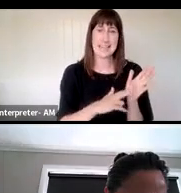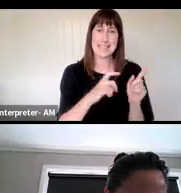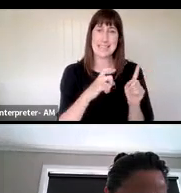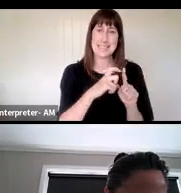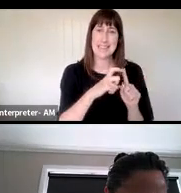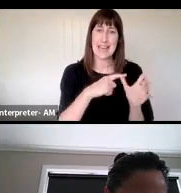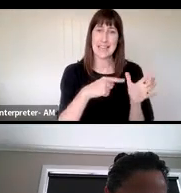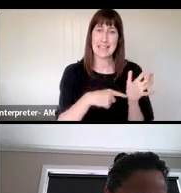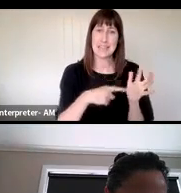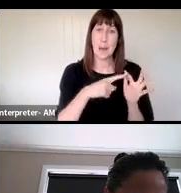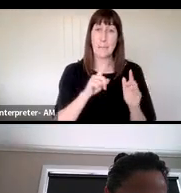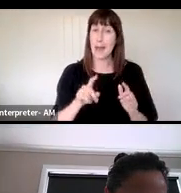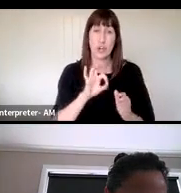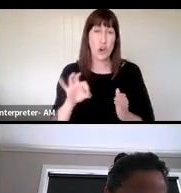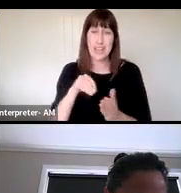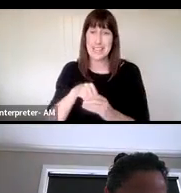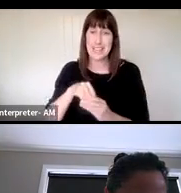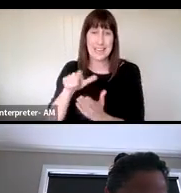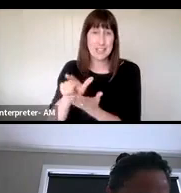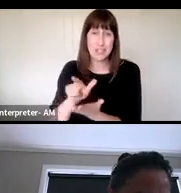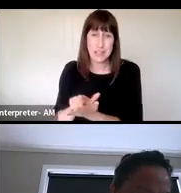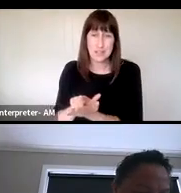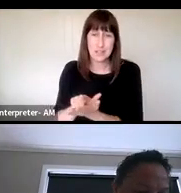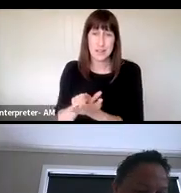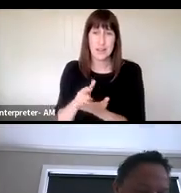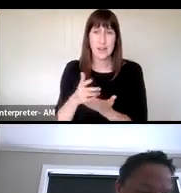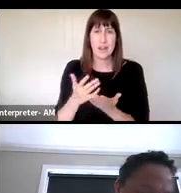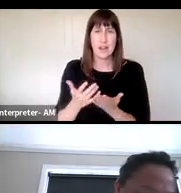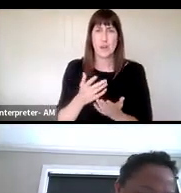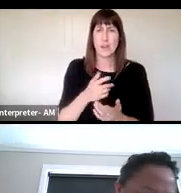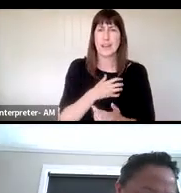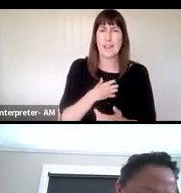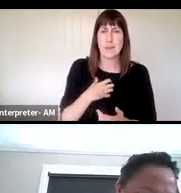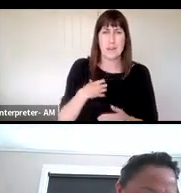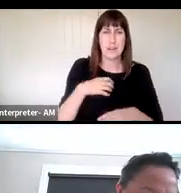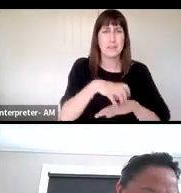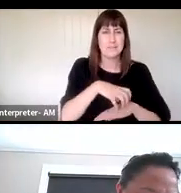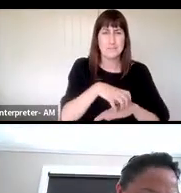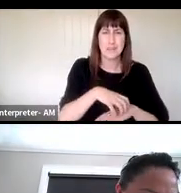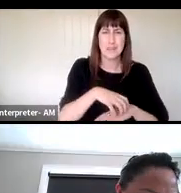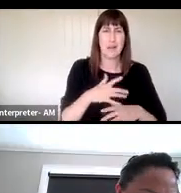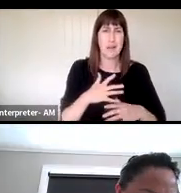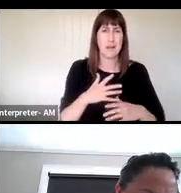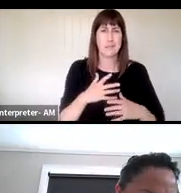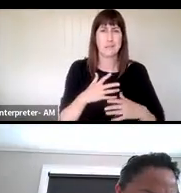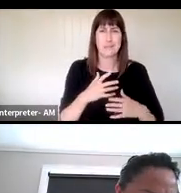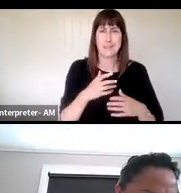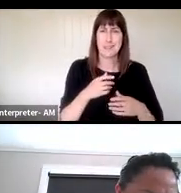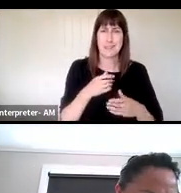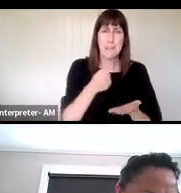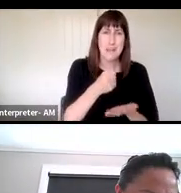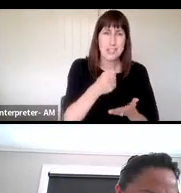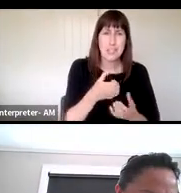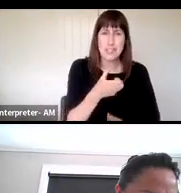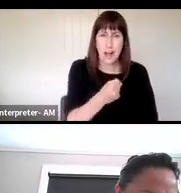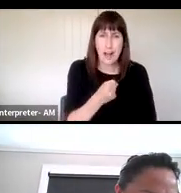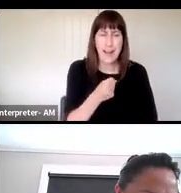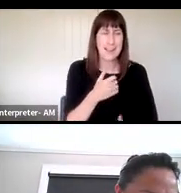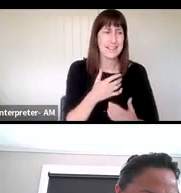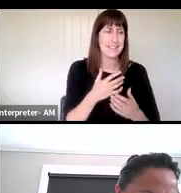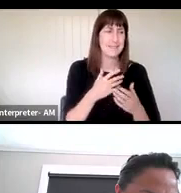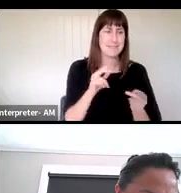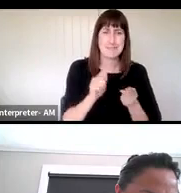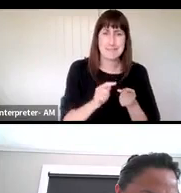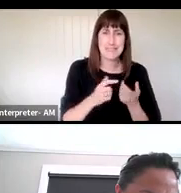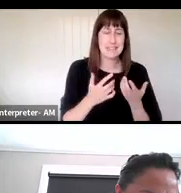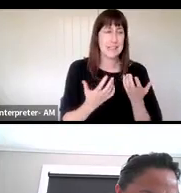comes to shove and timelines are tight and budgets are tight, people are doing what they have to do to